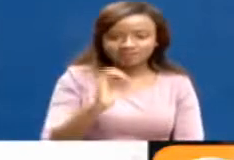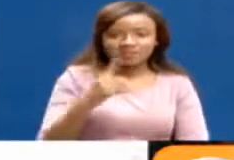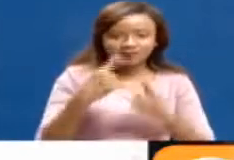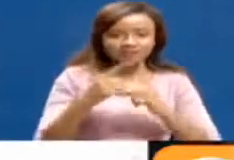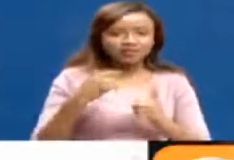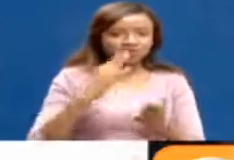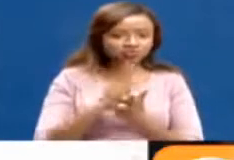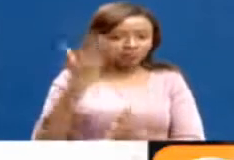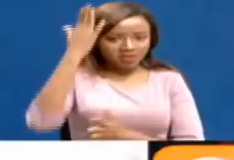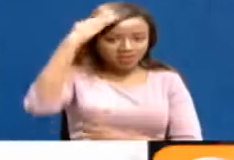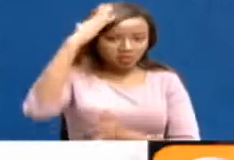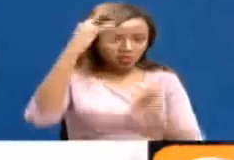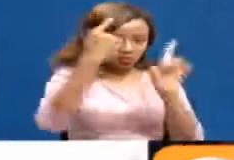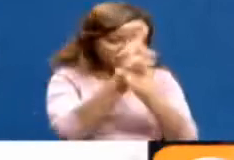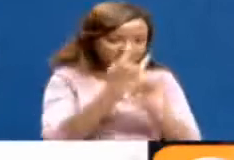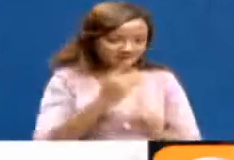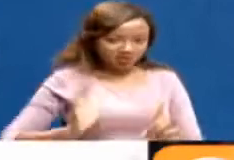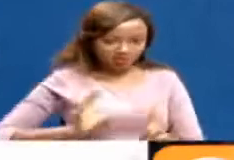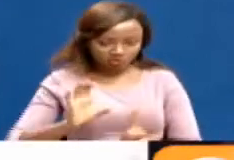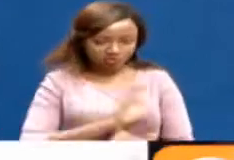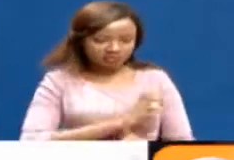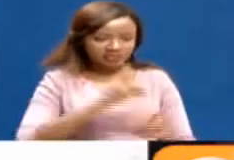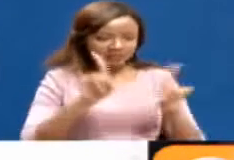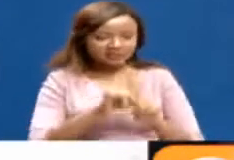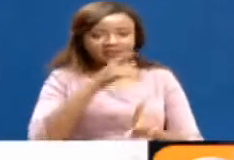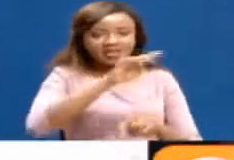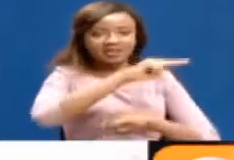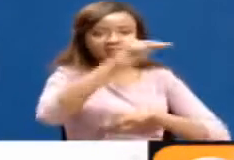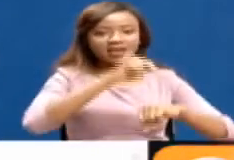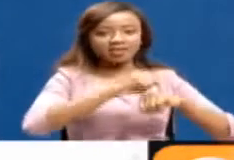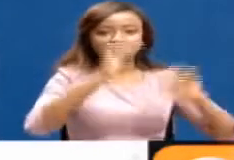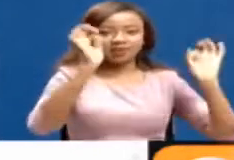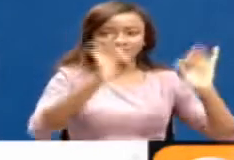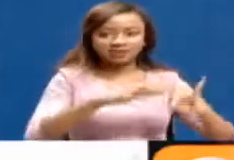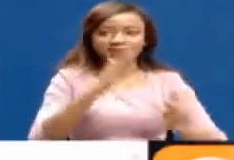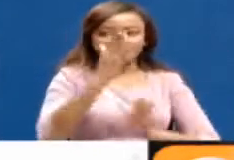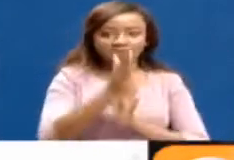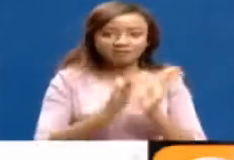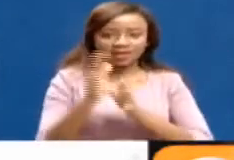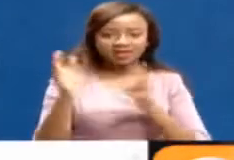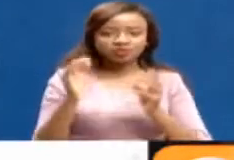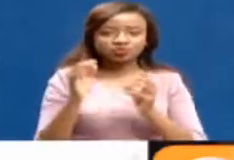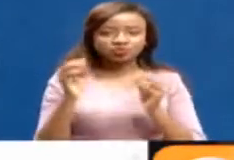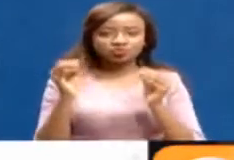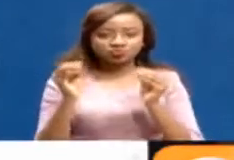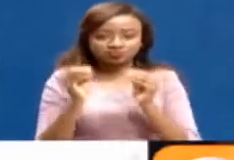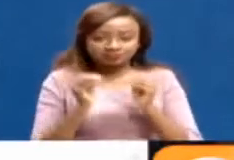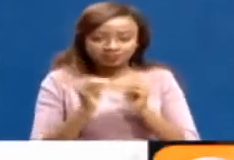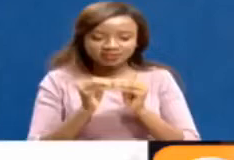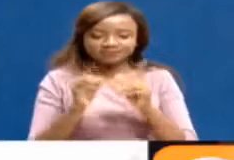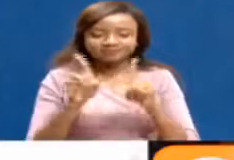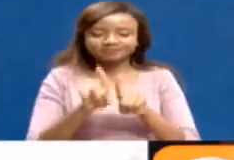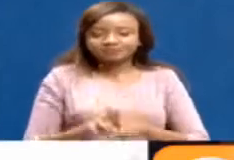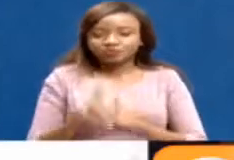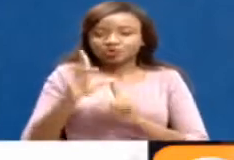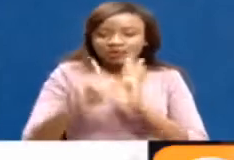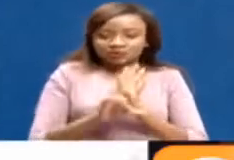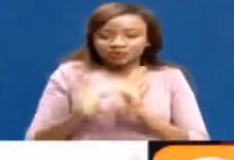other committees also in the National Assembly are planning to conduct their meetings. The Delegated Legislation Committee has